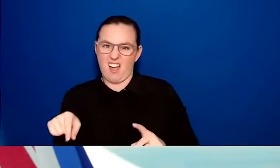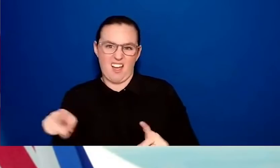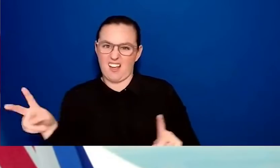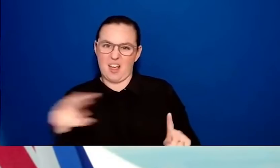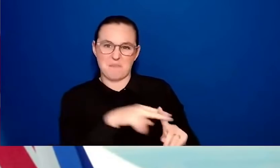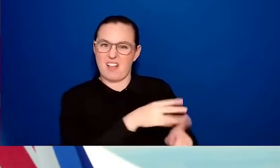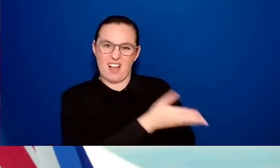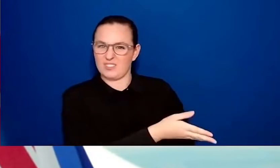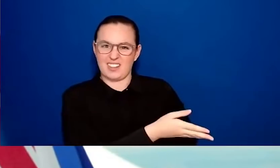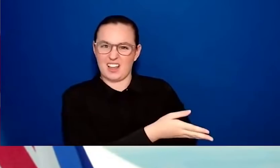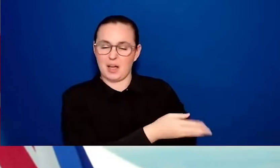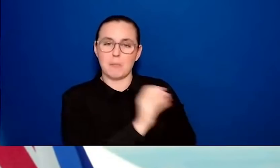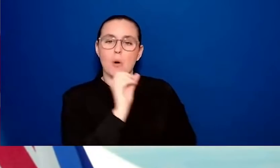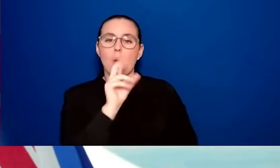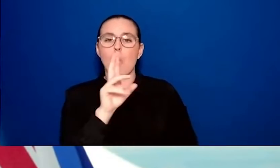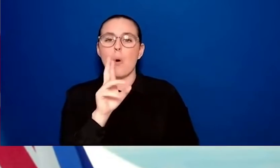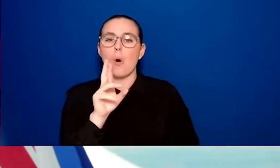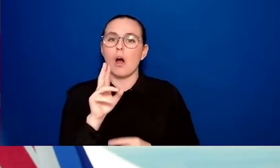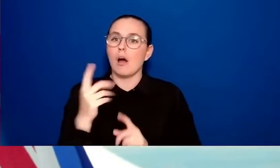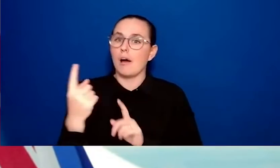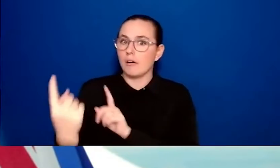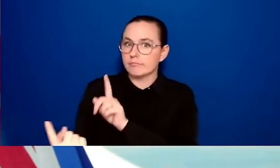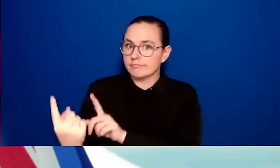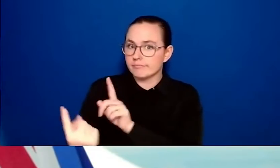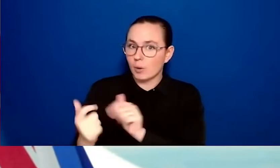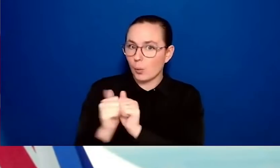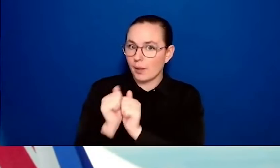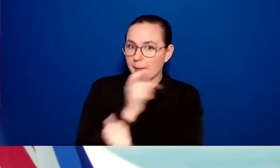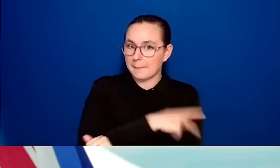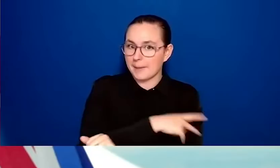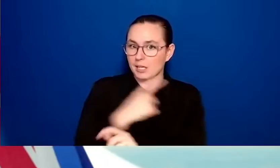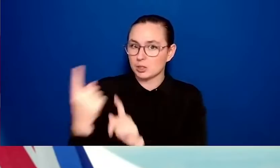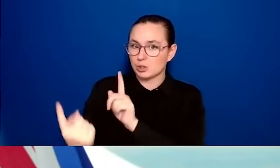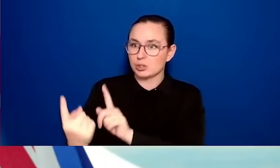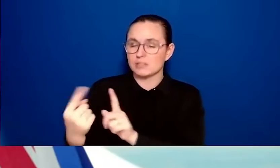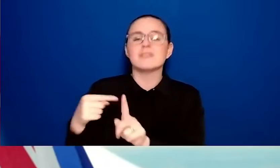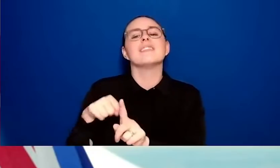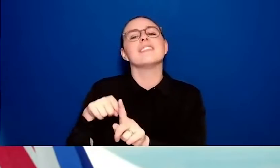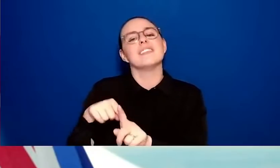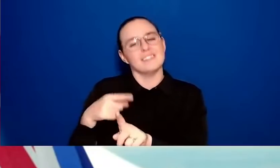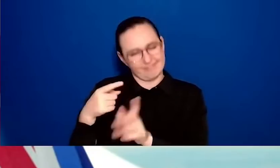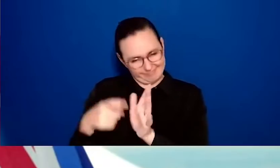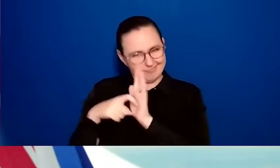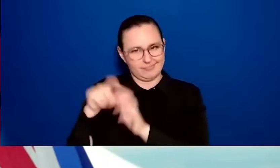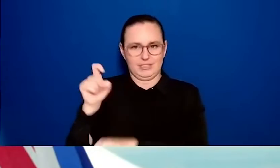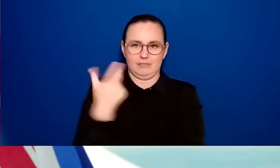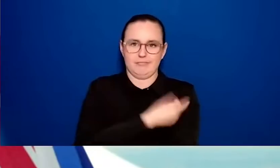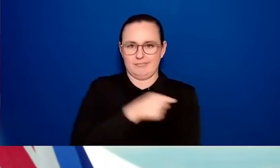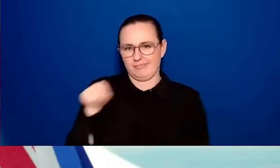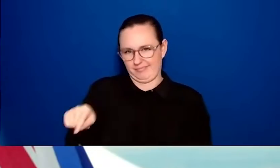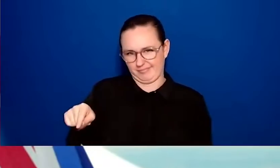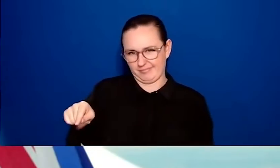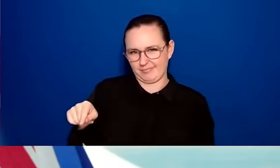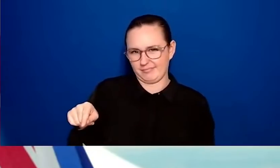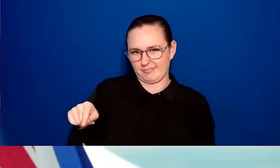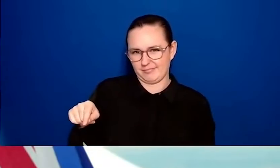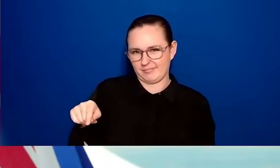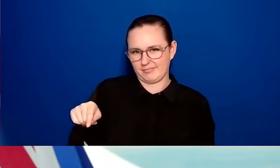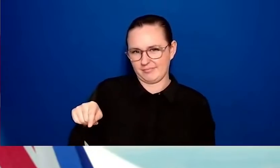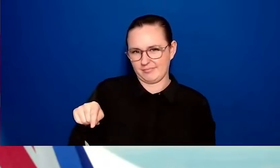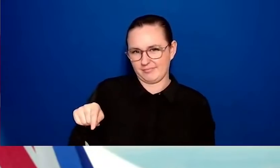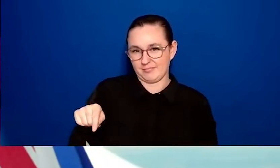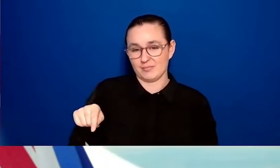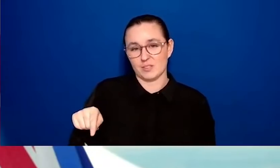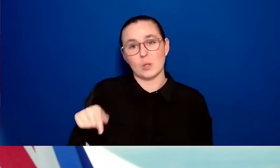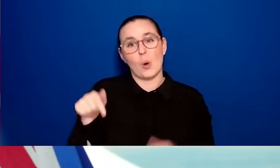patient-facing staff across health authorities, and we'll give you an estimate on that. But it's a significant number. It's certainly overall,